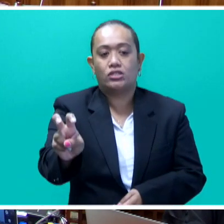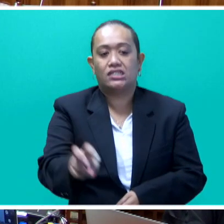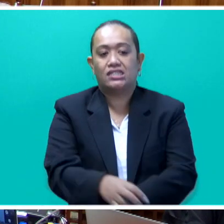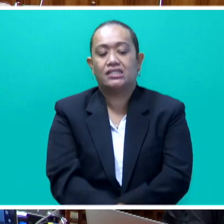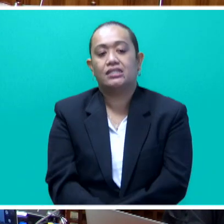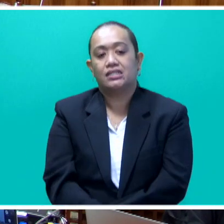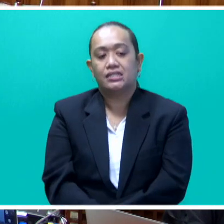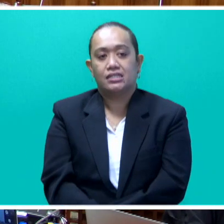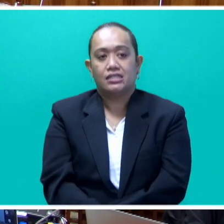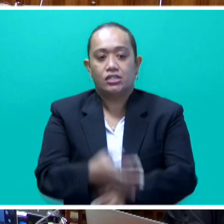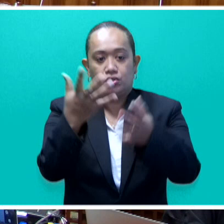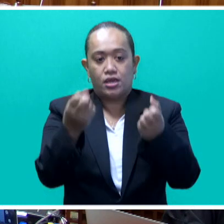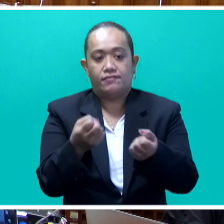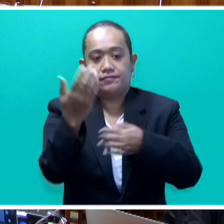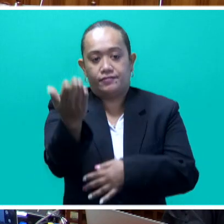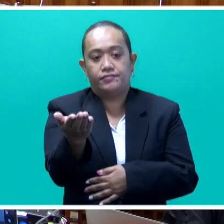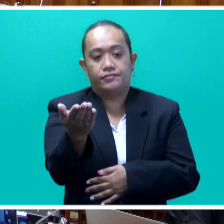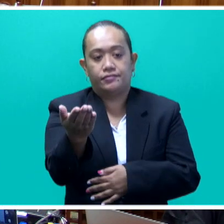have the floor.